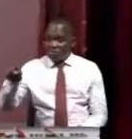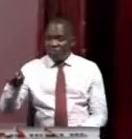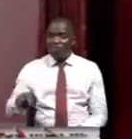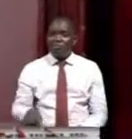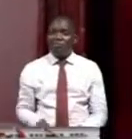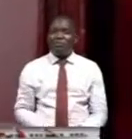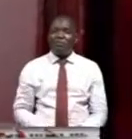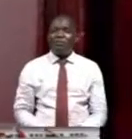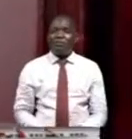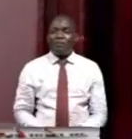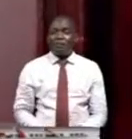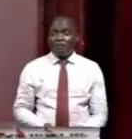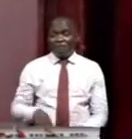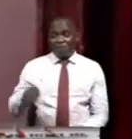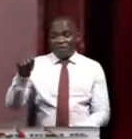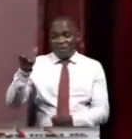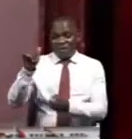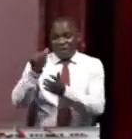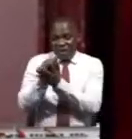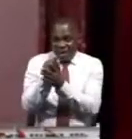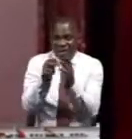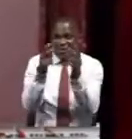that the matter